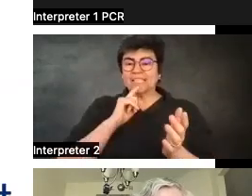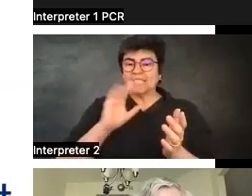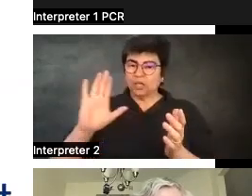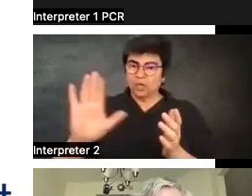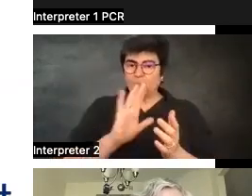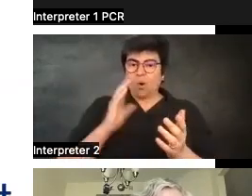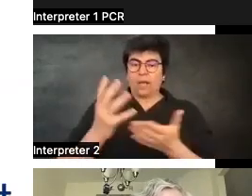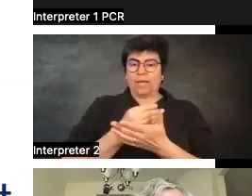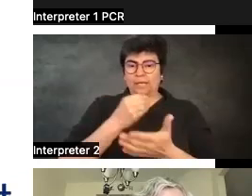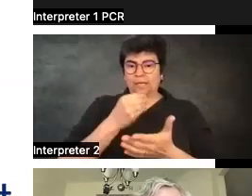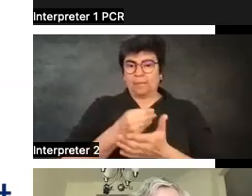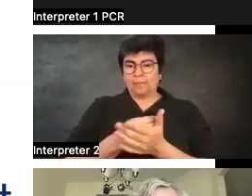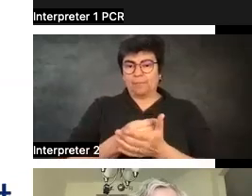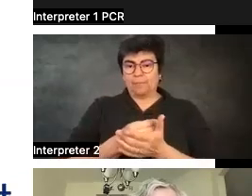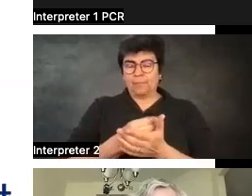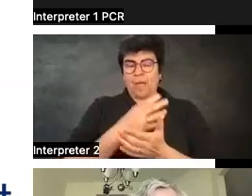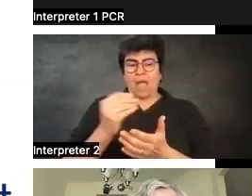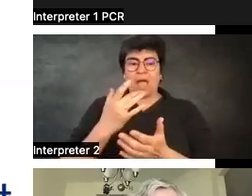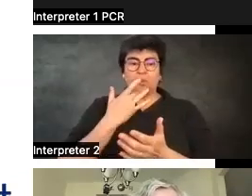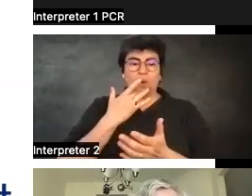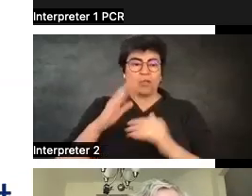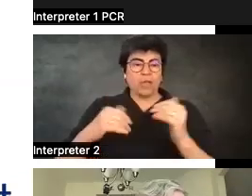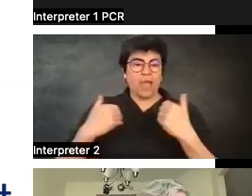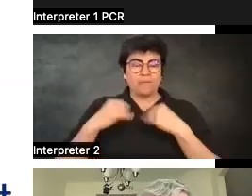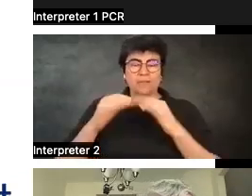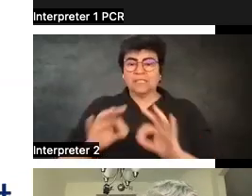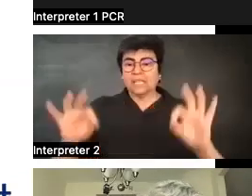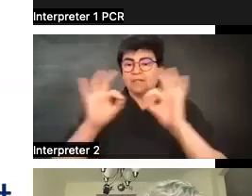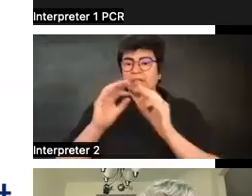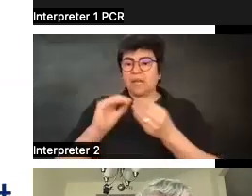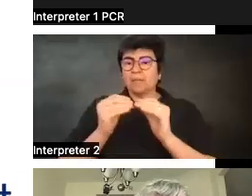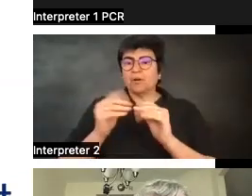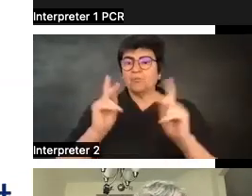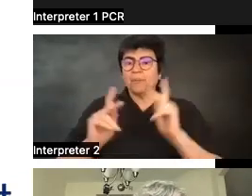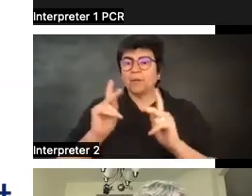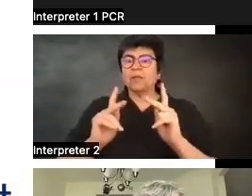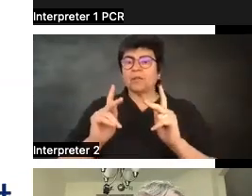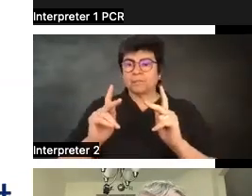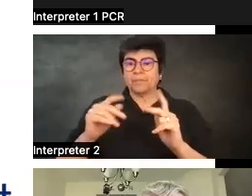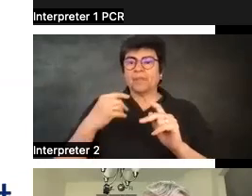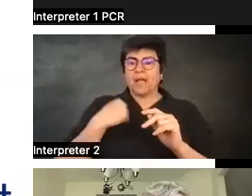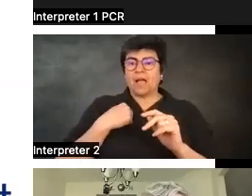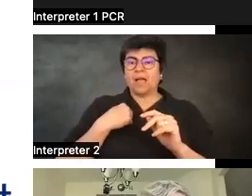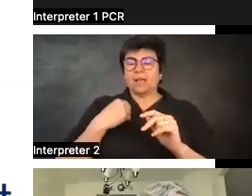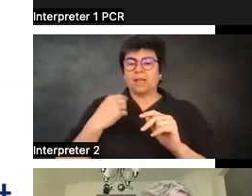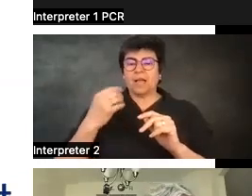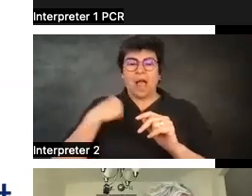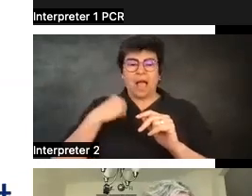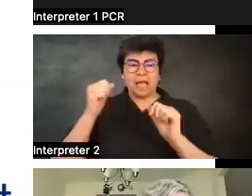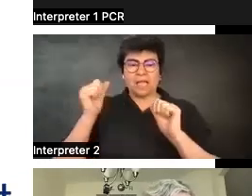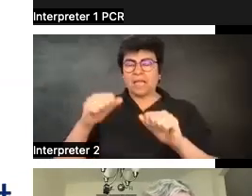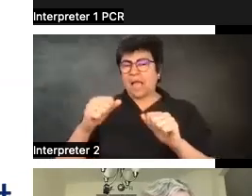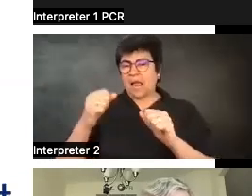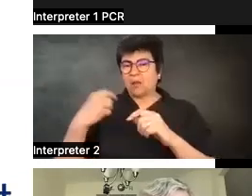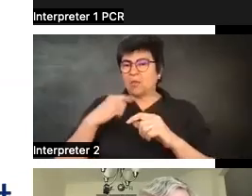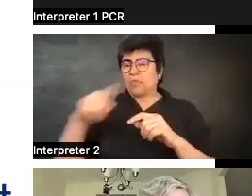income. And rather than having a significant number of people who are either going to spend it too fast or they're going to hold on to